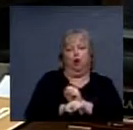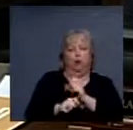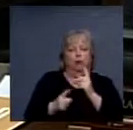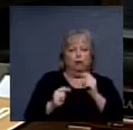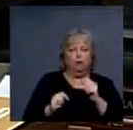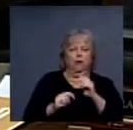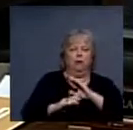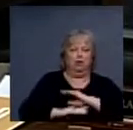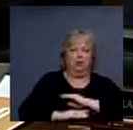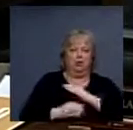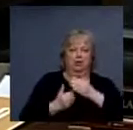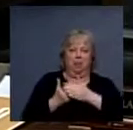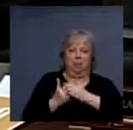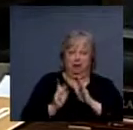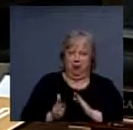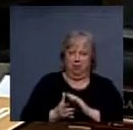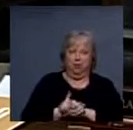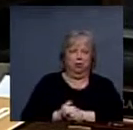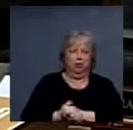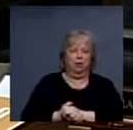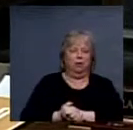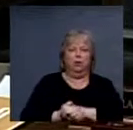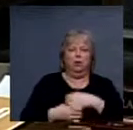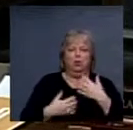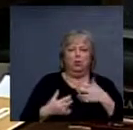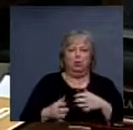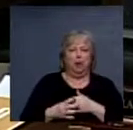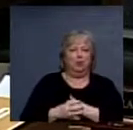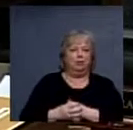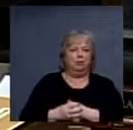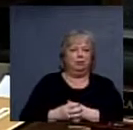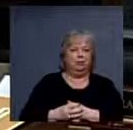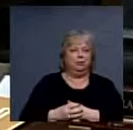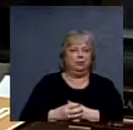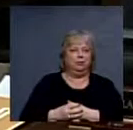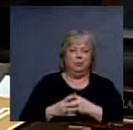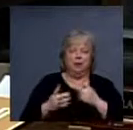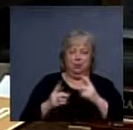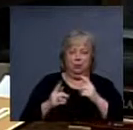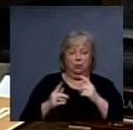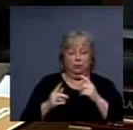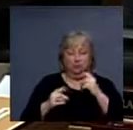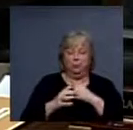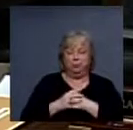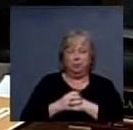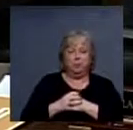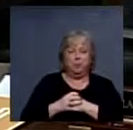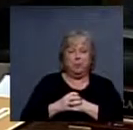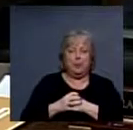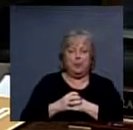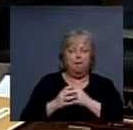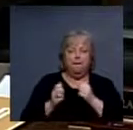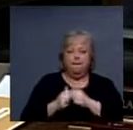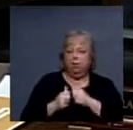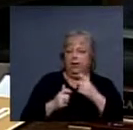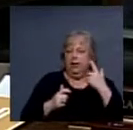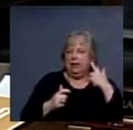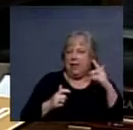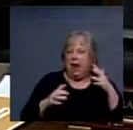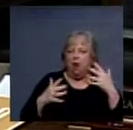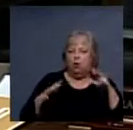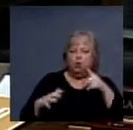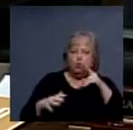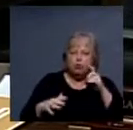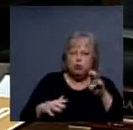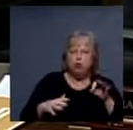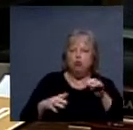or inappropriate concerns, but it's certainly gone to extreme levels and lengths to try and address those with soundproofing and taking